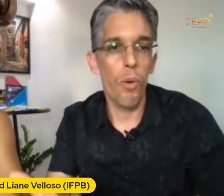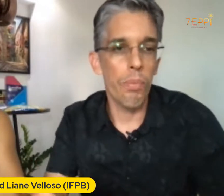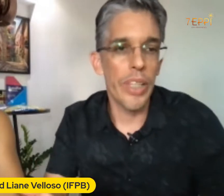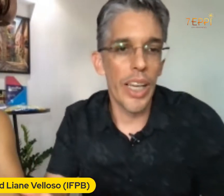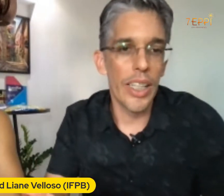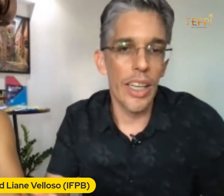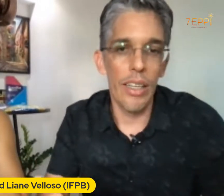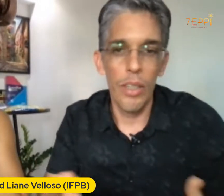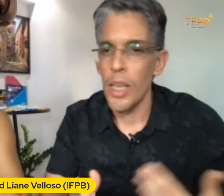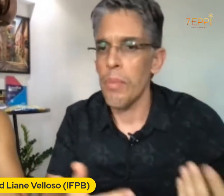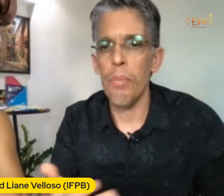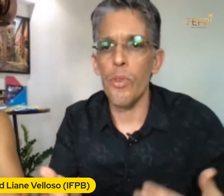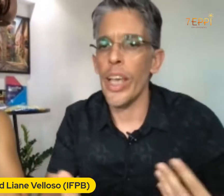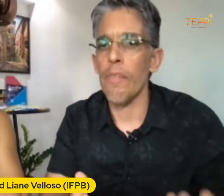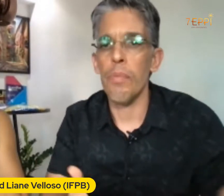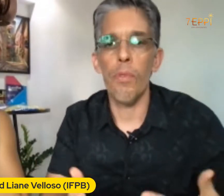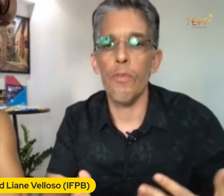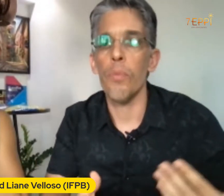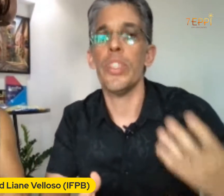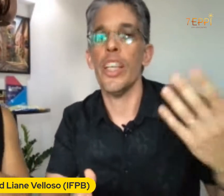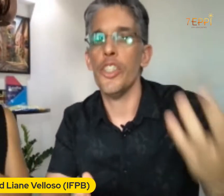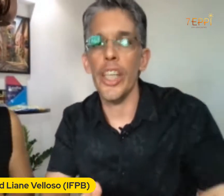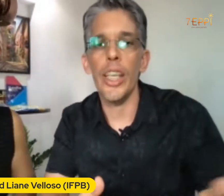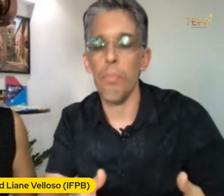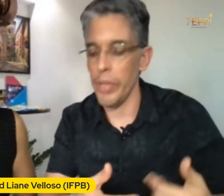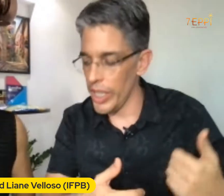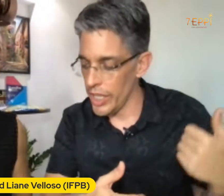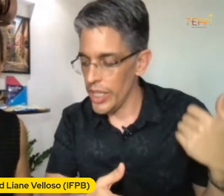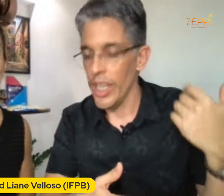I hope that... maybe we have people from